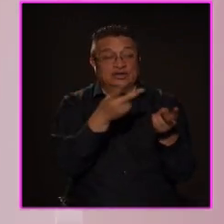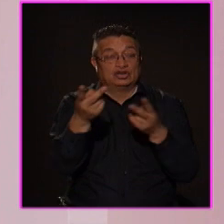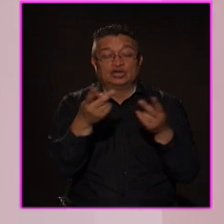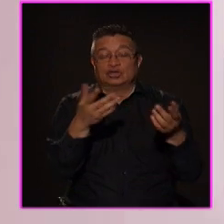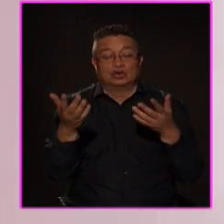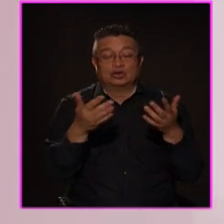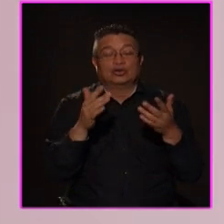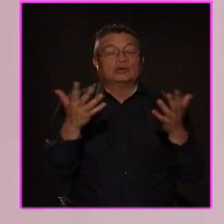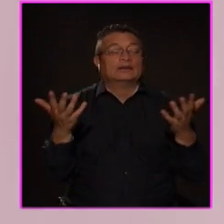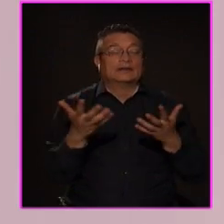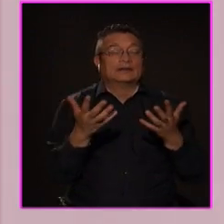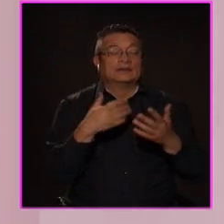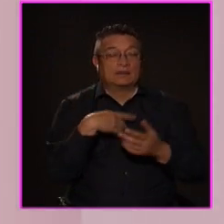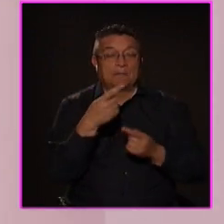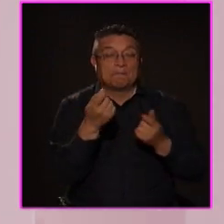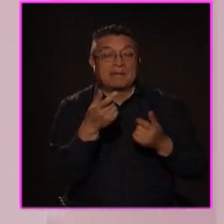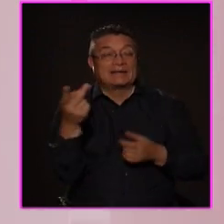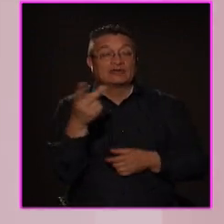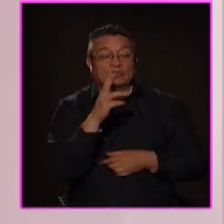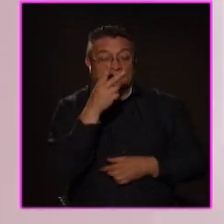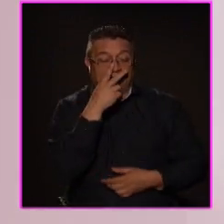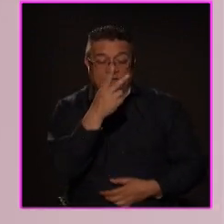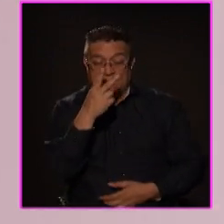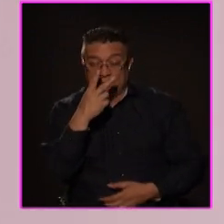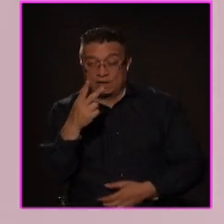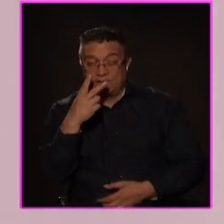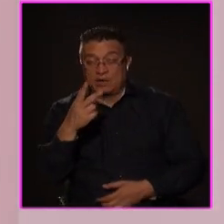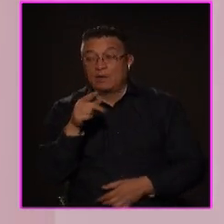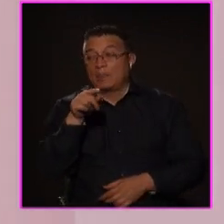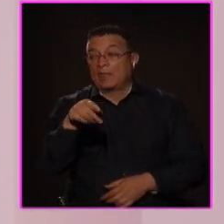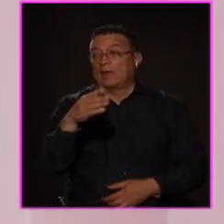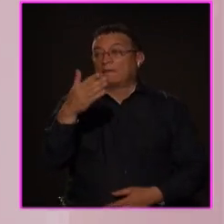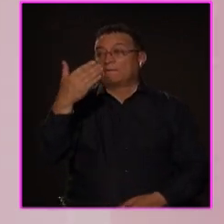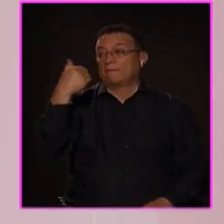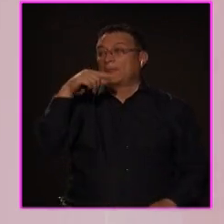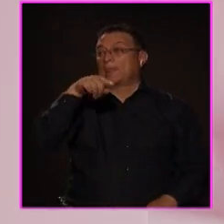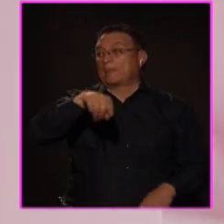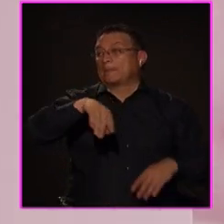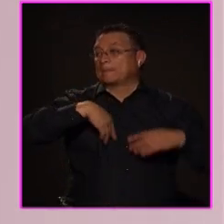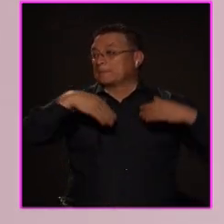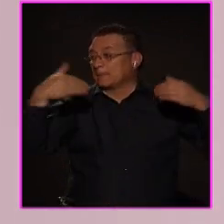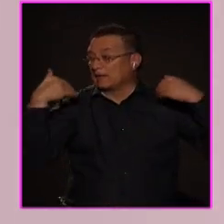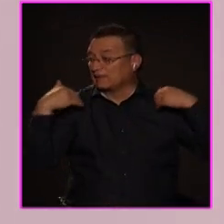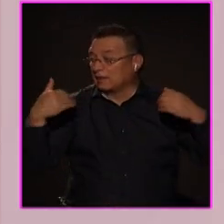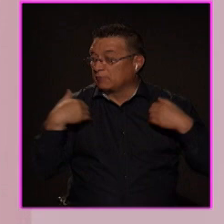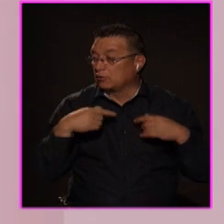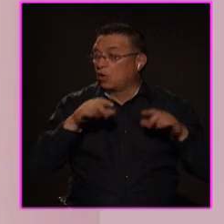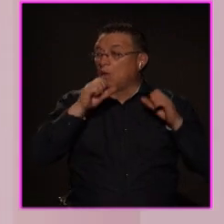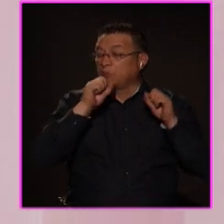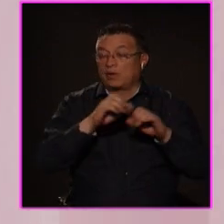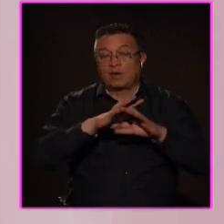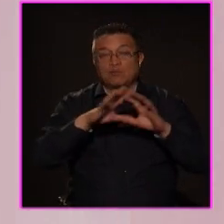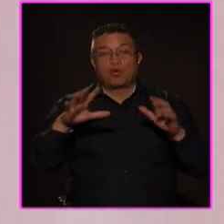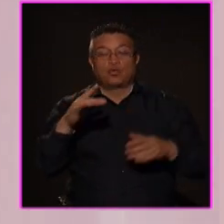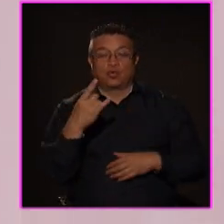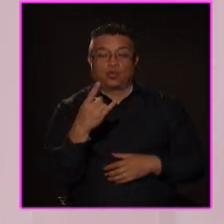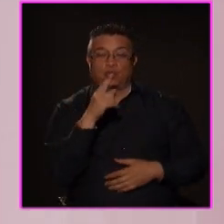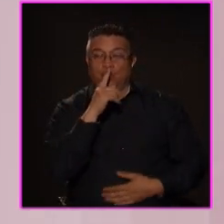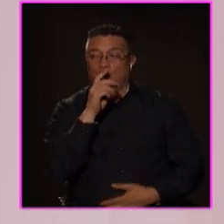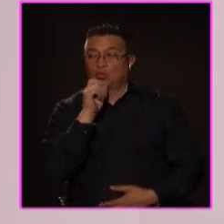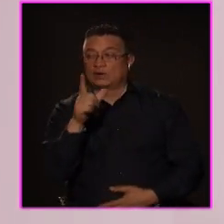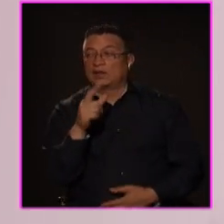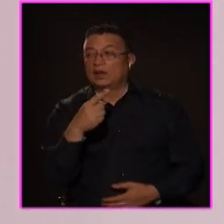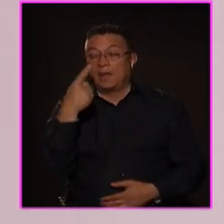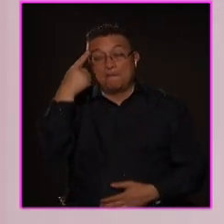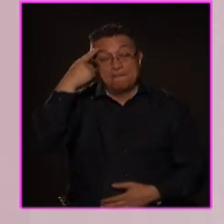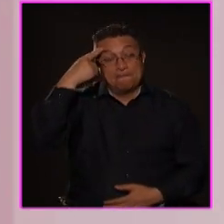those that were seen in the training phase. Okay, so that can be very useful, but